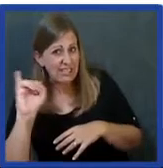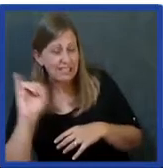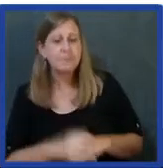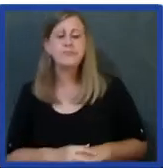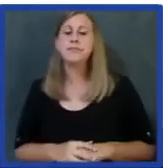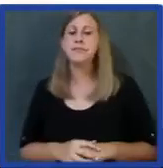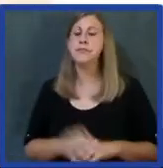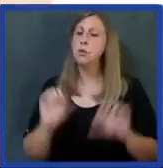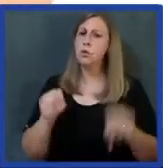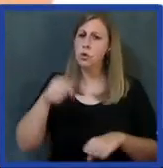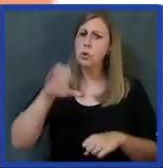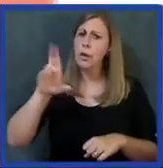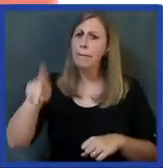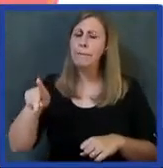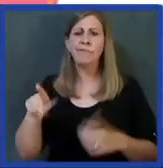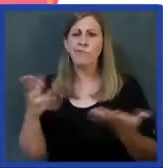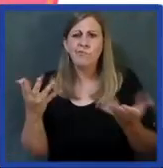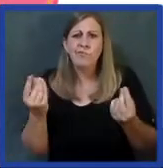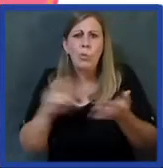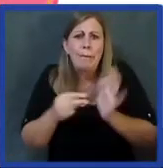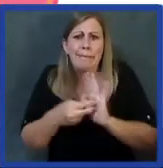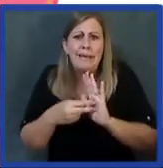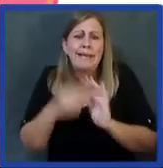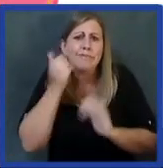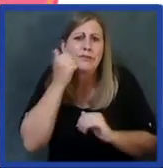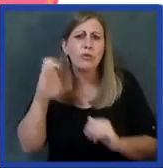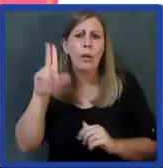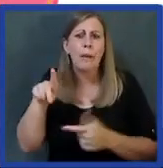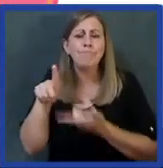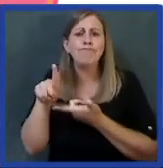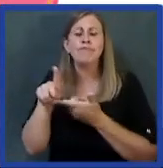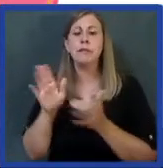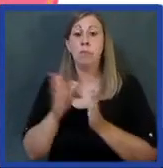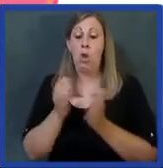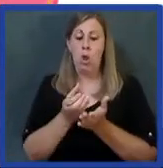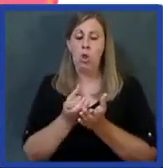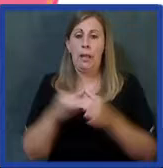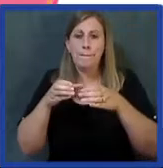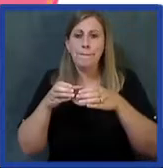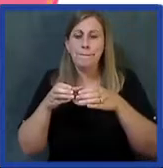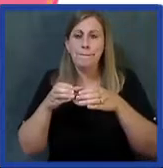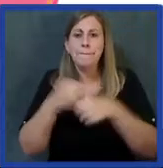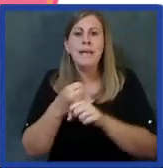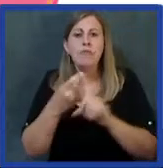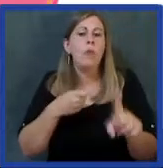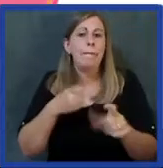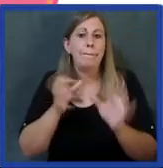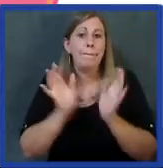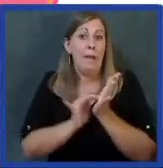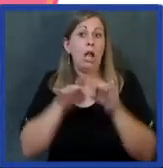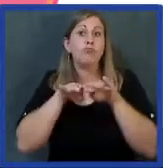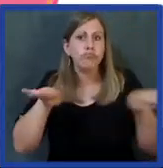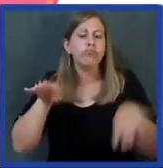menstrual cup? The menstrual cup is a small cup made of medical-grade silicone, which collects the blood of your period and only needs